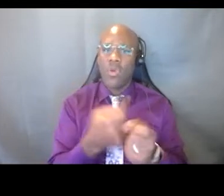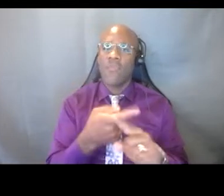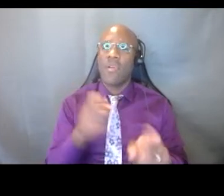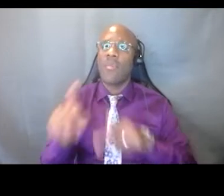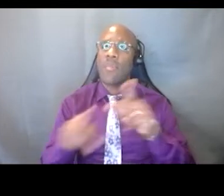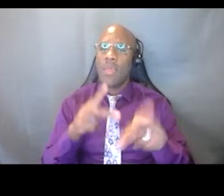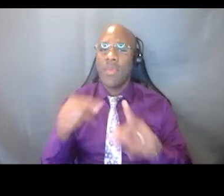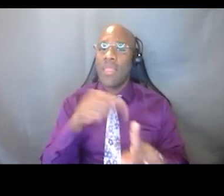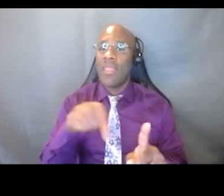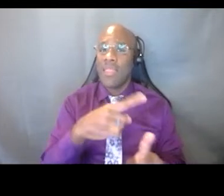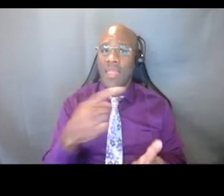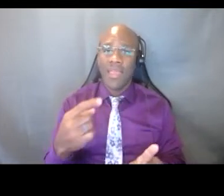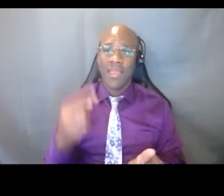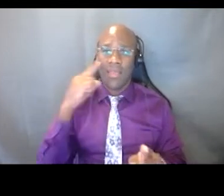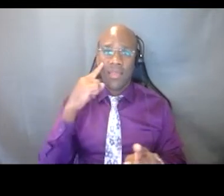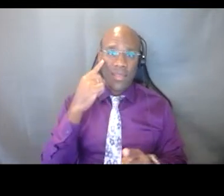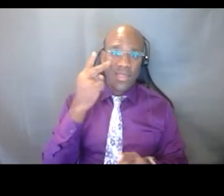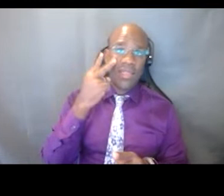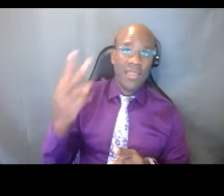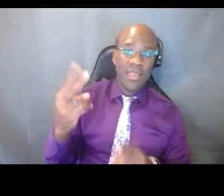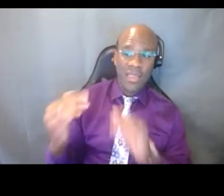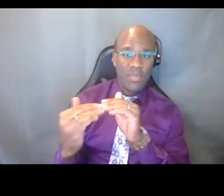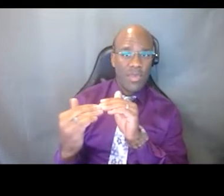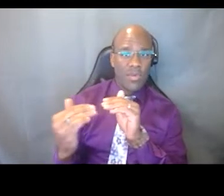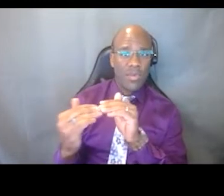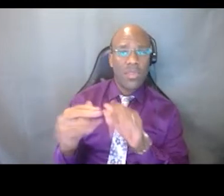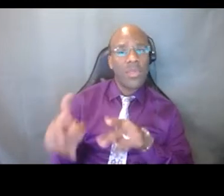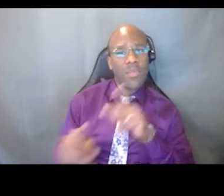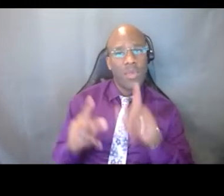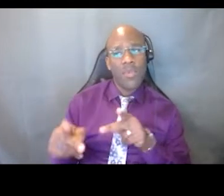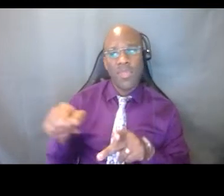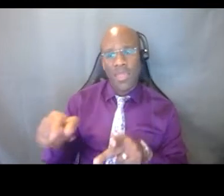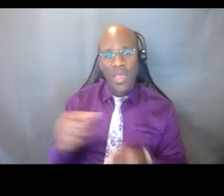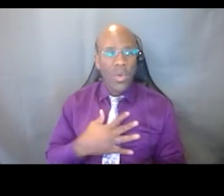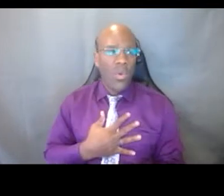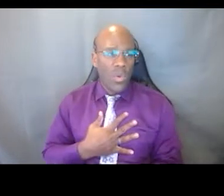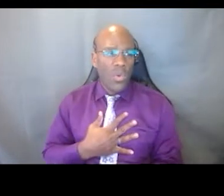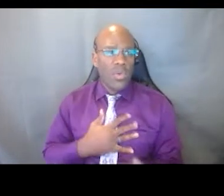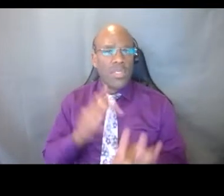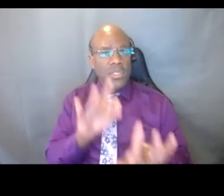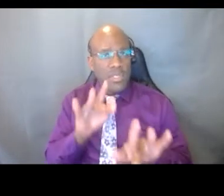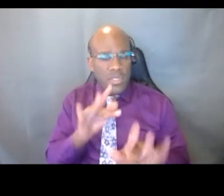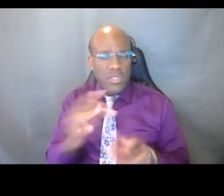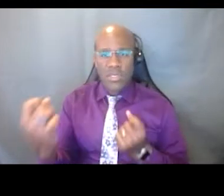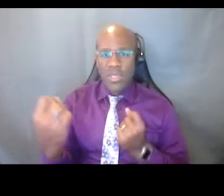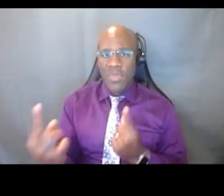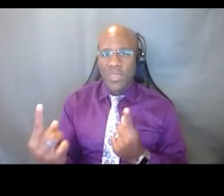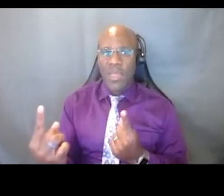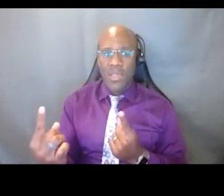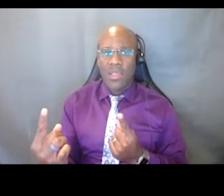could recognize and empathize on a level that they didn't have access to. So having parent